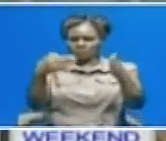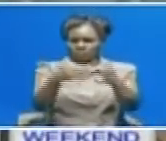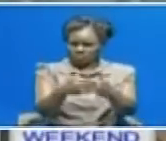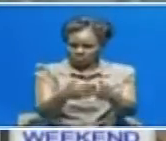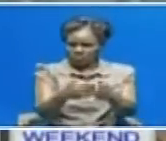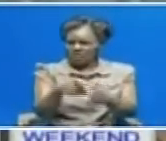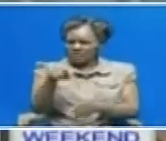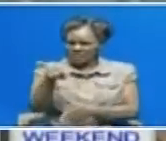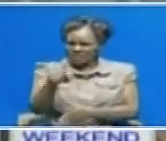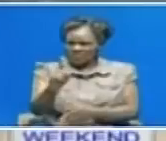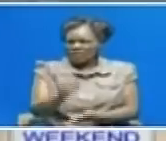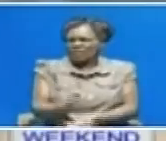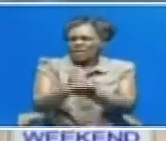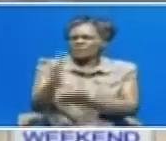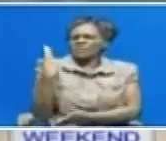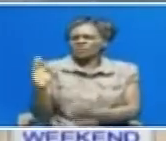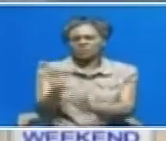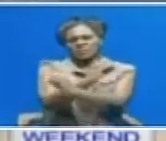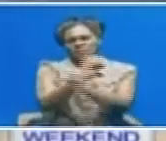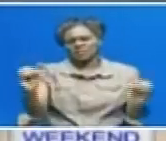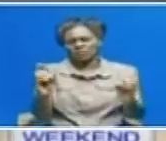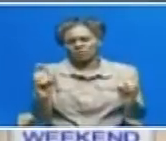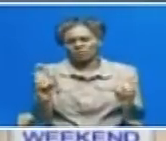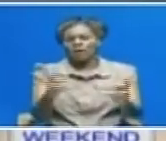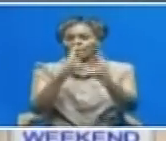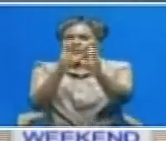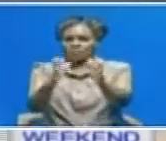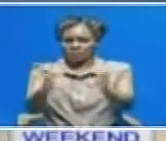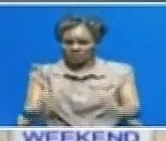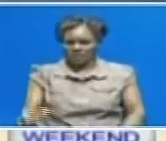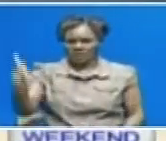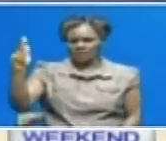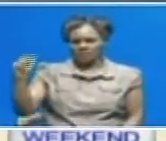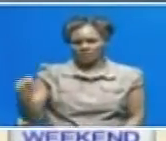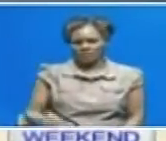move residents say has not curbed insecurity in the area. Ian Wafula, KTN.